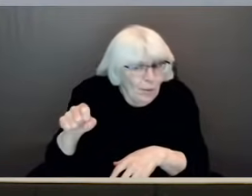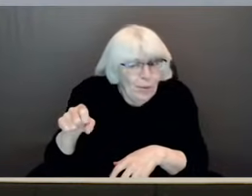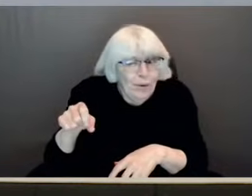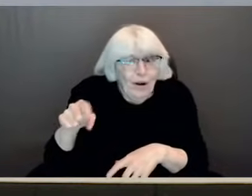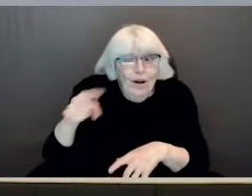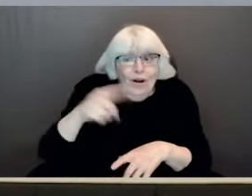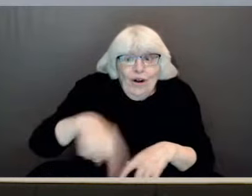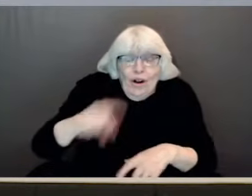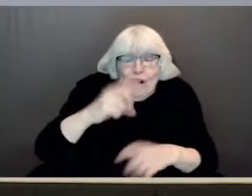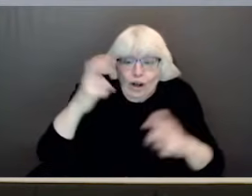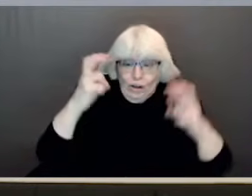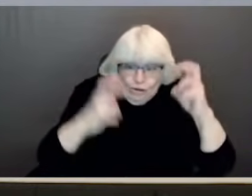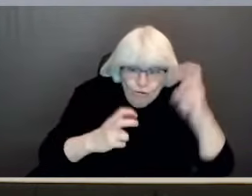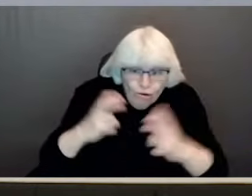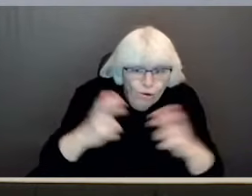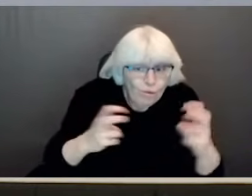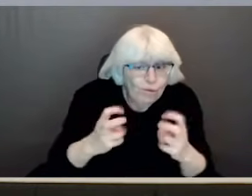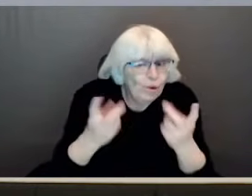you very much. Okay.